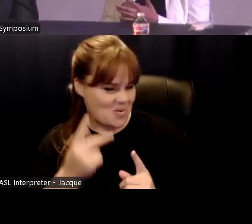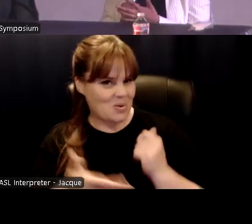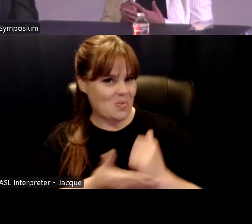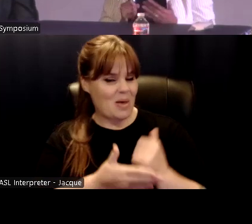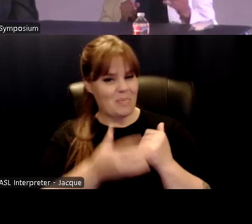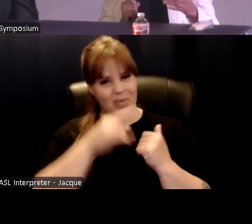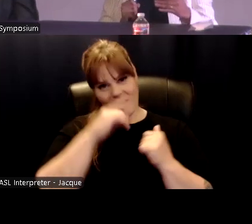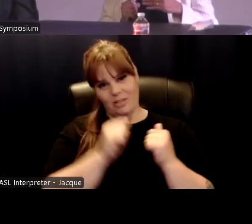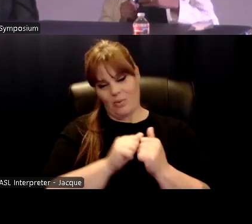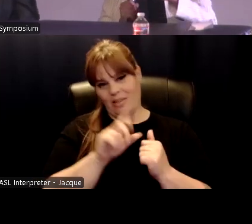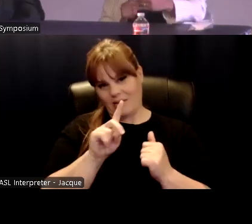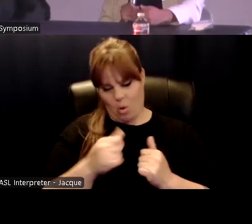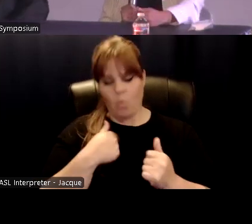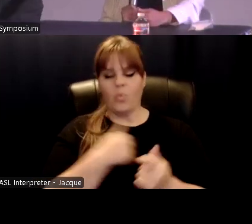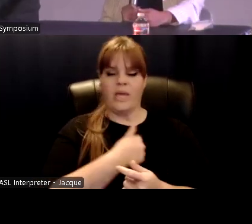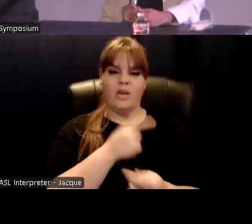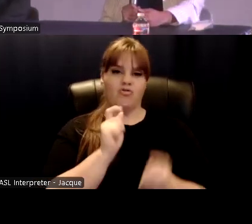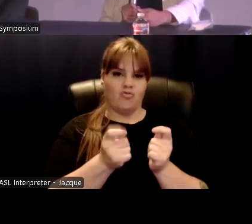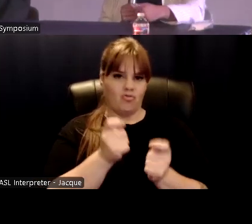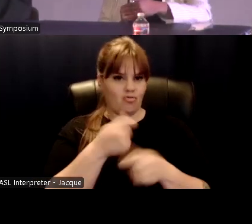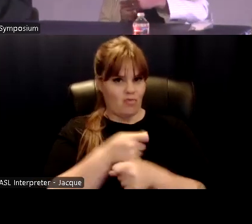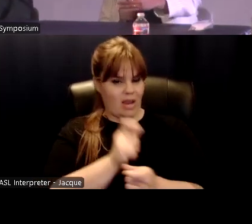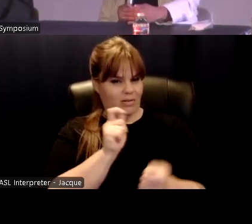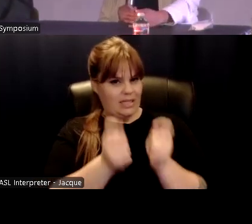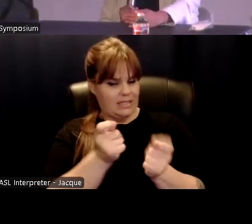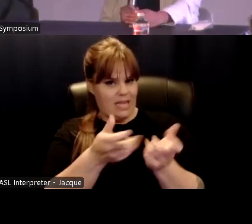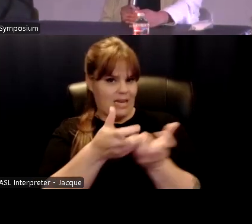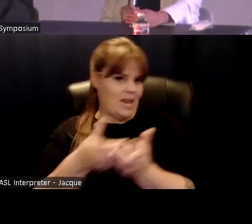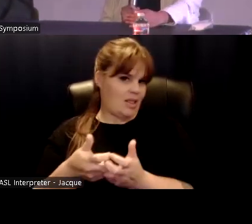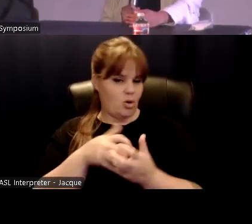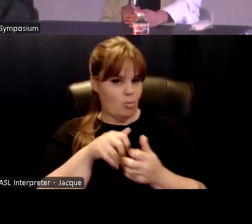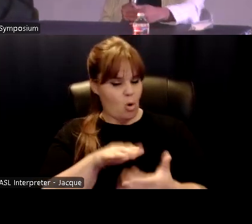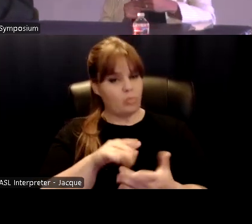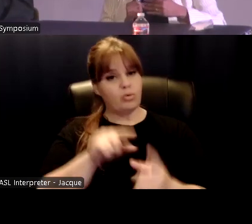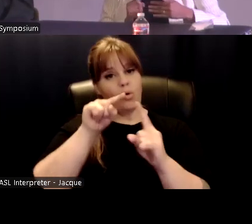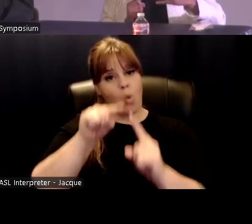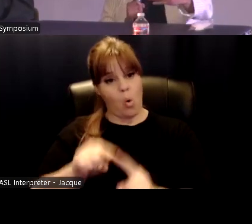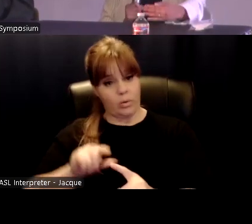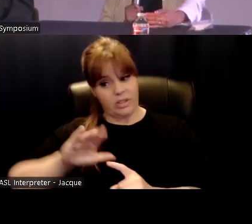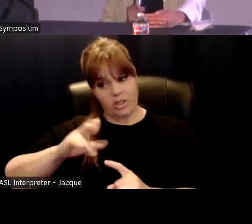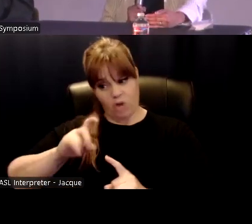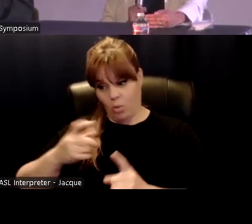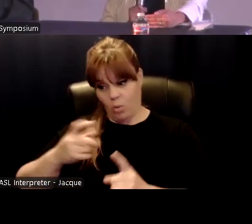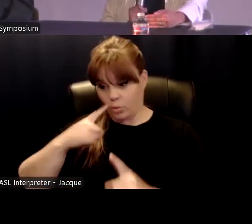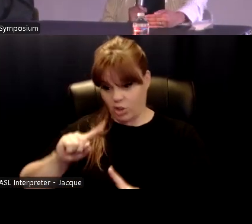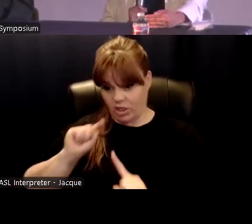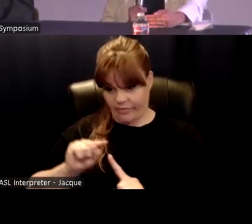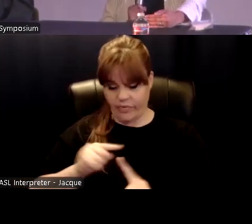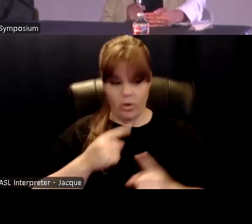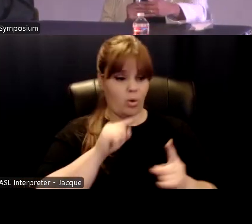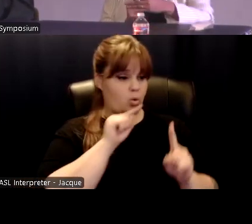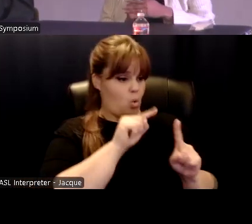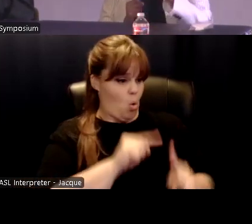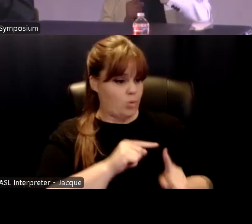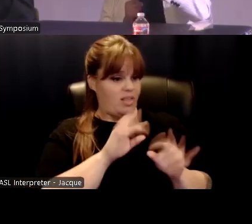tailored approach. We create goals that the child wants to achieve. We create goals that the family wants